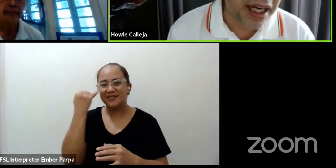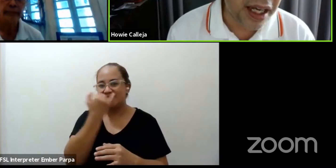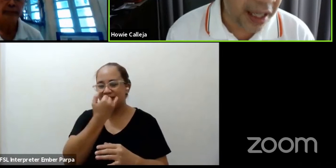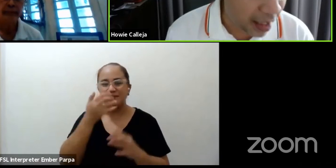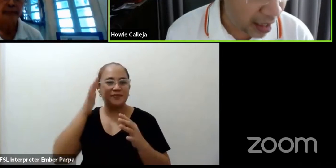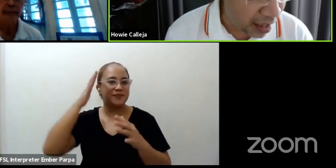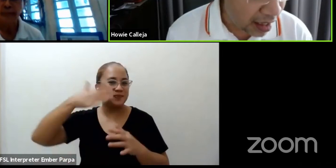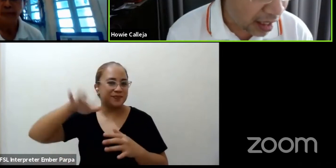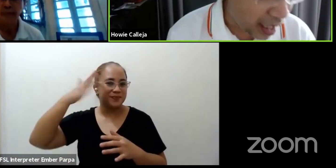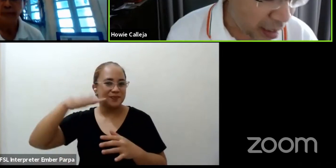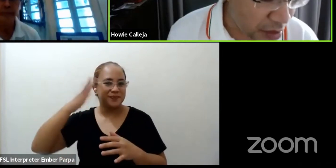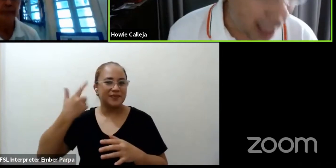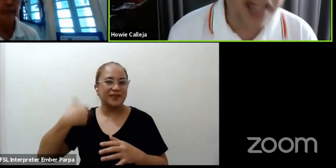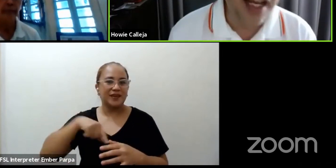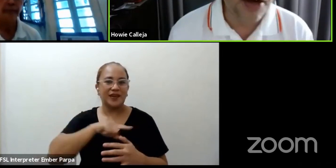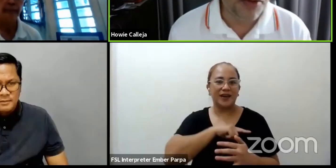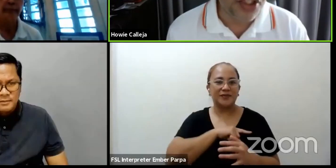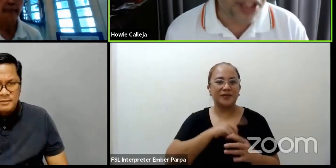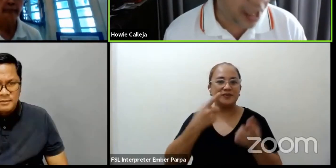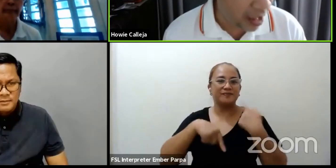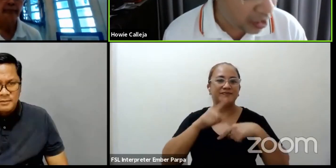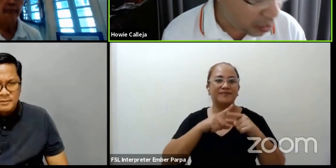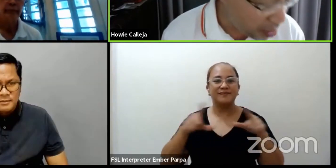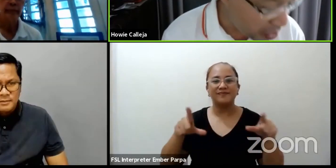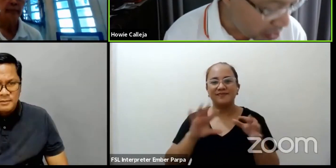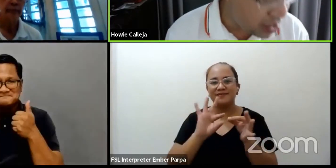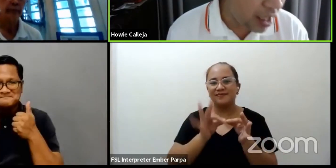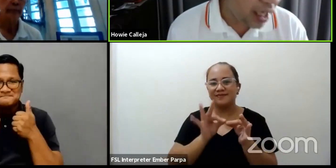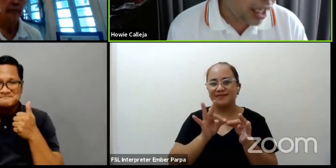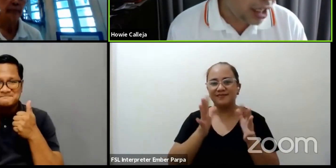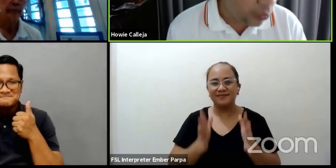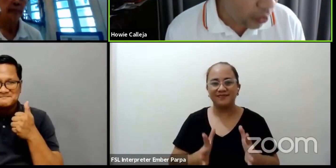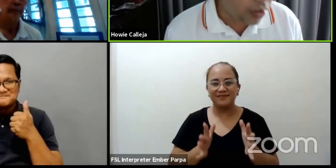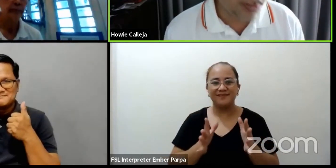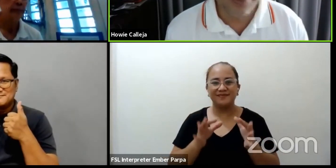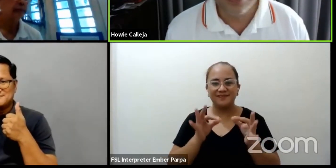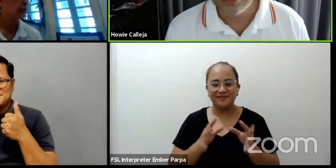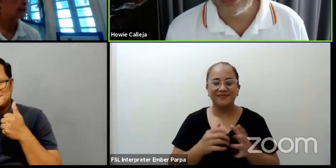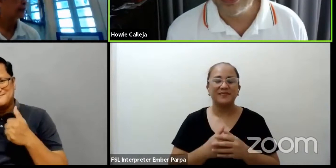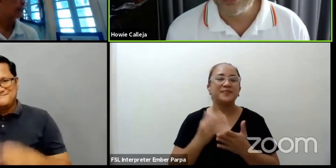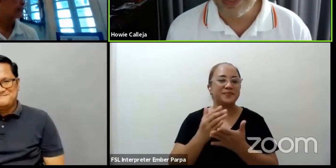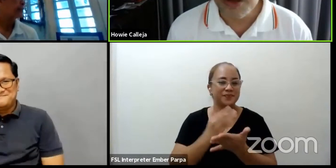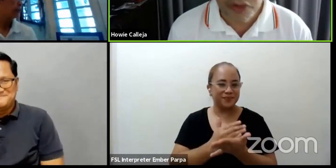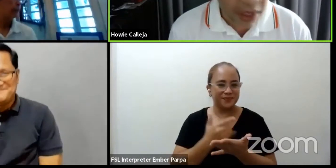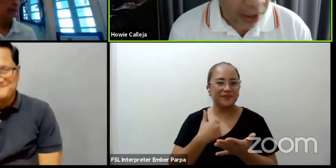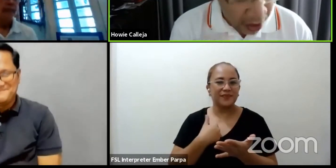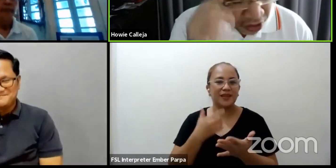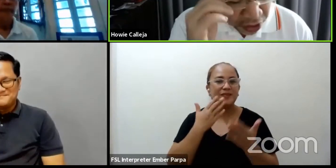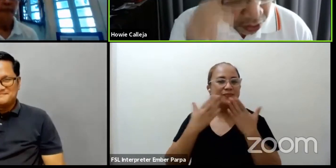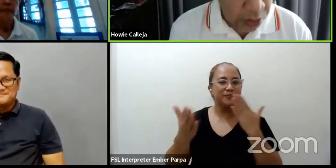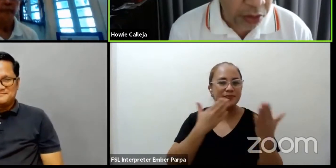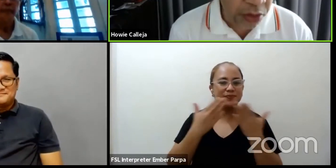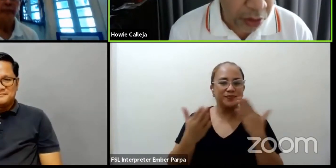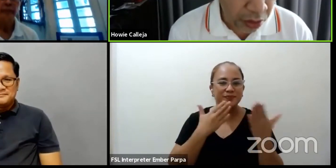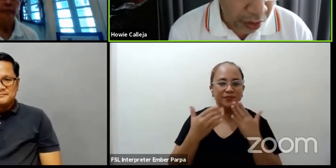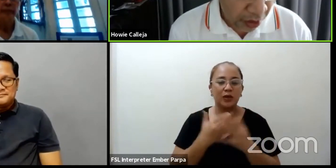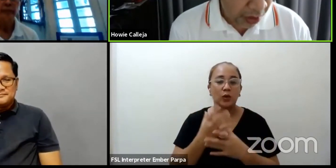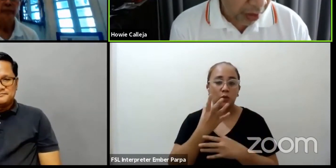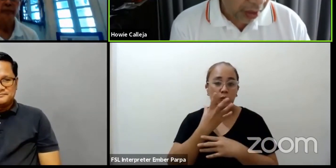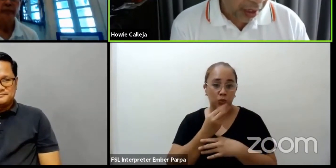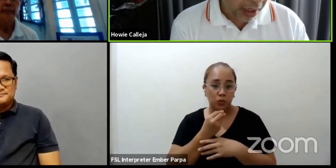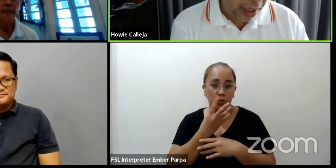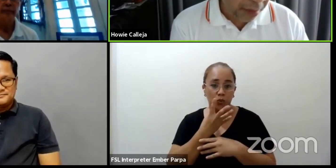mga sign language interpreters. And of course, thank you very much